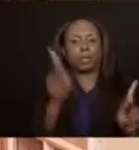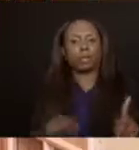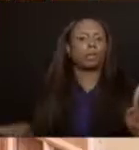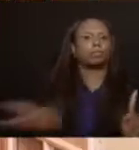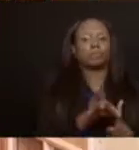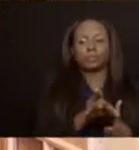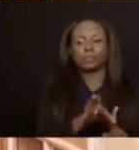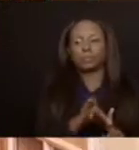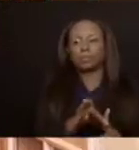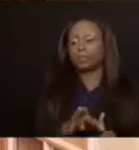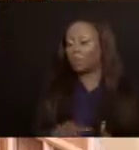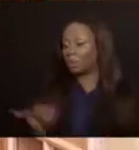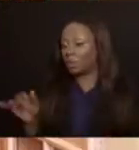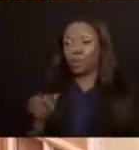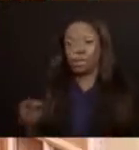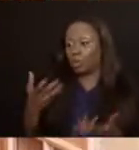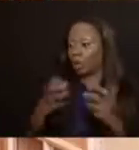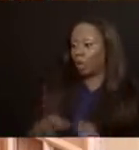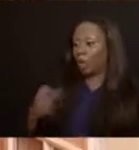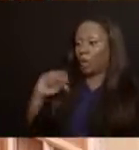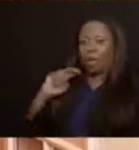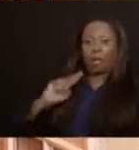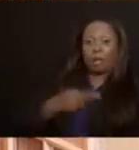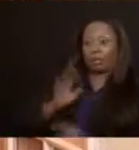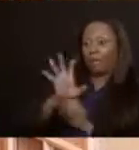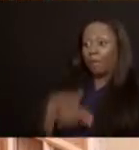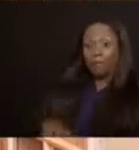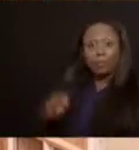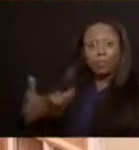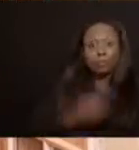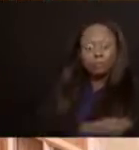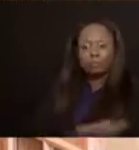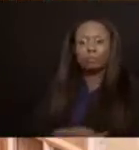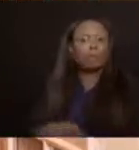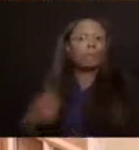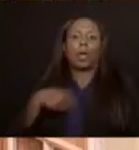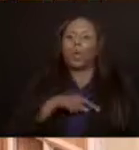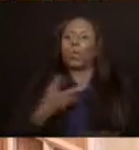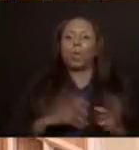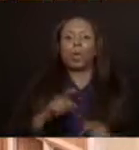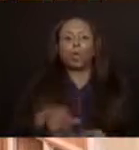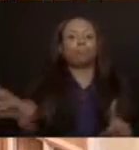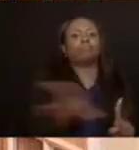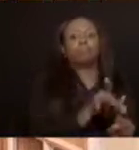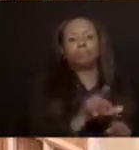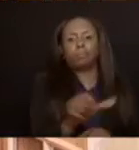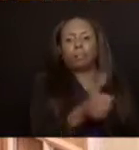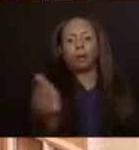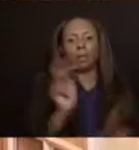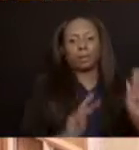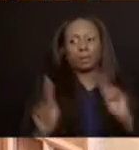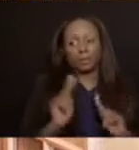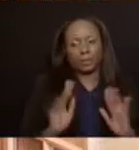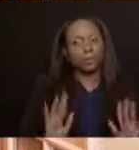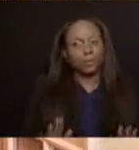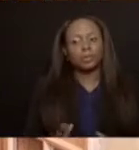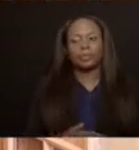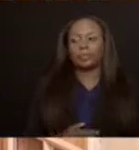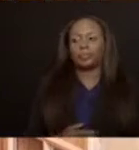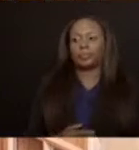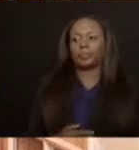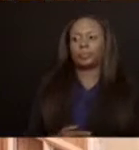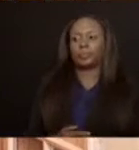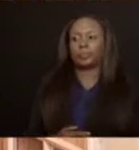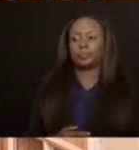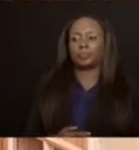put something in your body. And once we understand that, then we can move this country forward, particularly given the fact that this